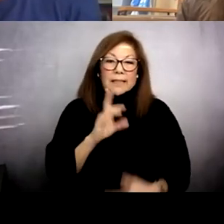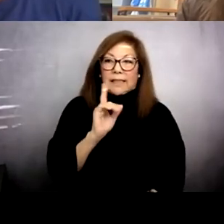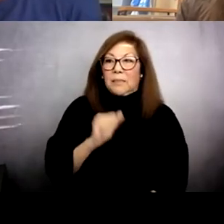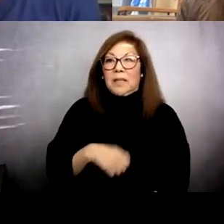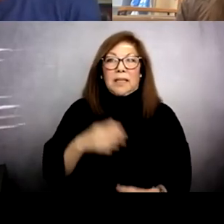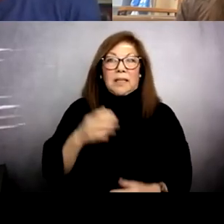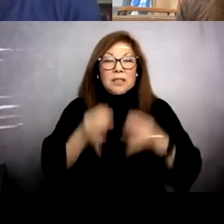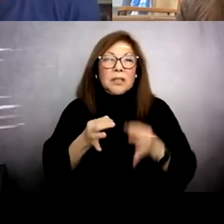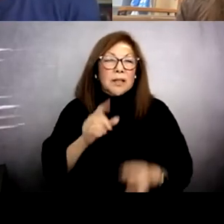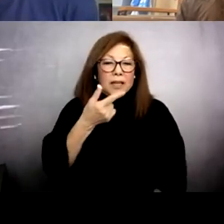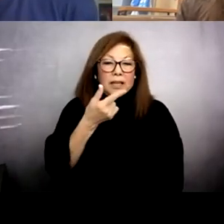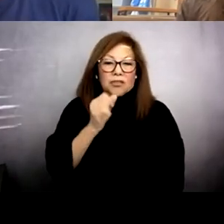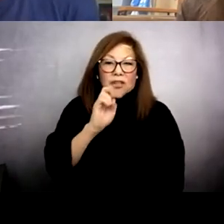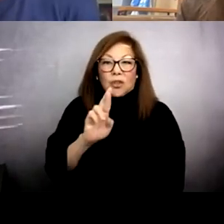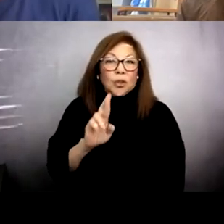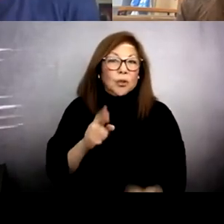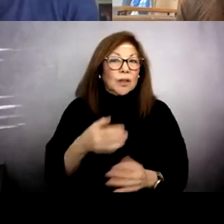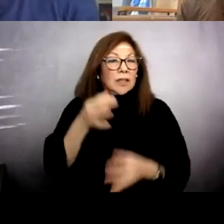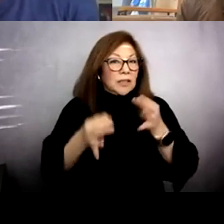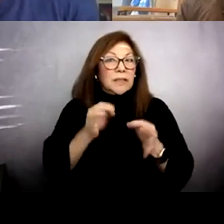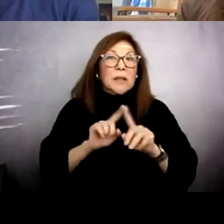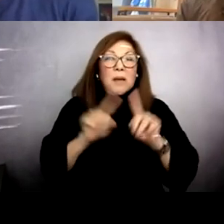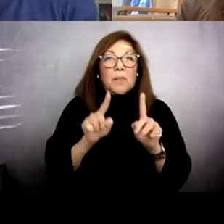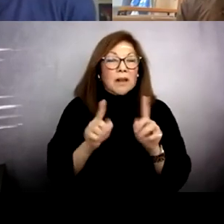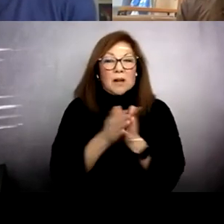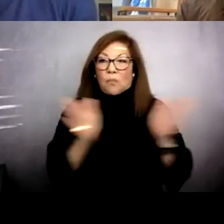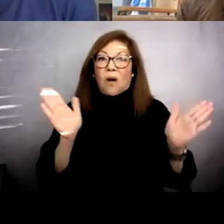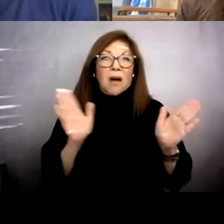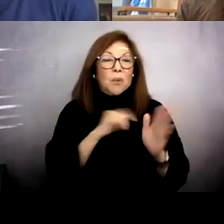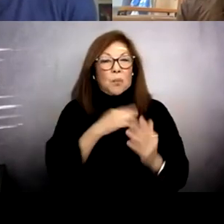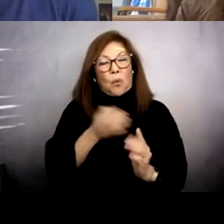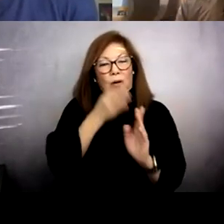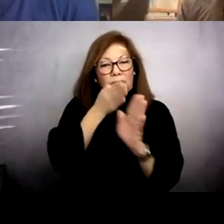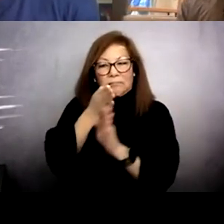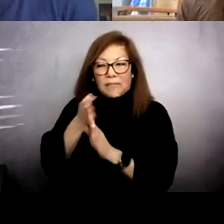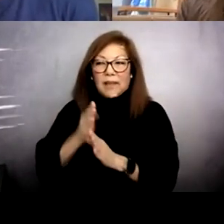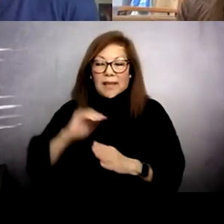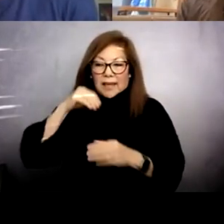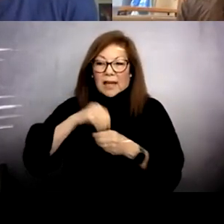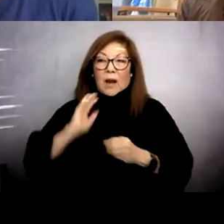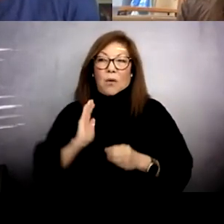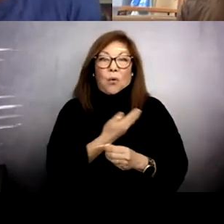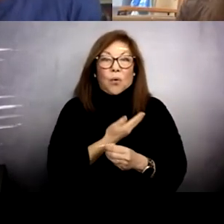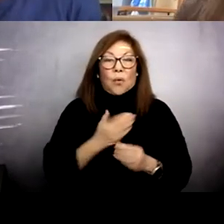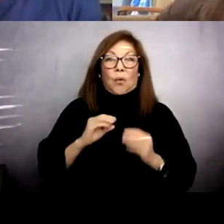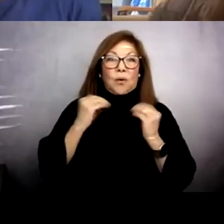thinking about gender justice, not just in a broad sense, but in a very immediate process-oriented sense within our organizations and how we